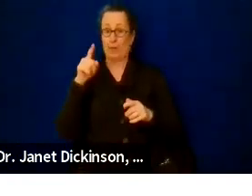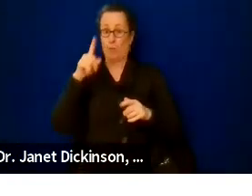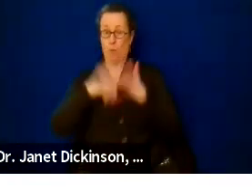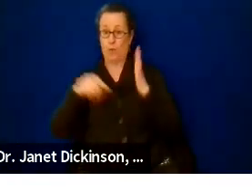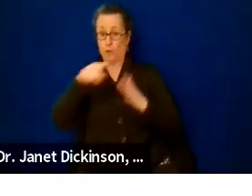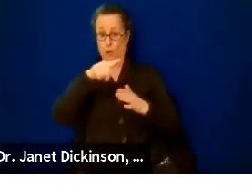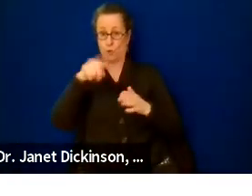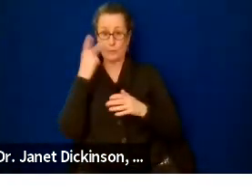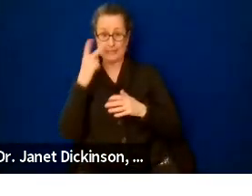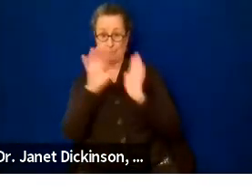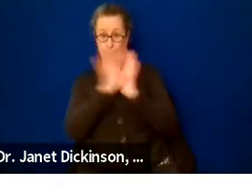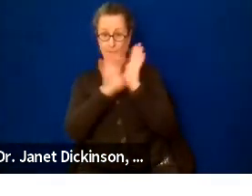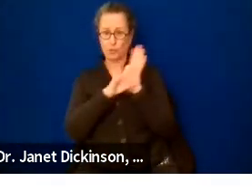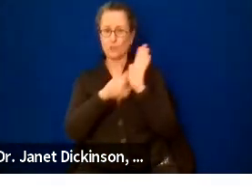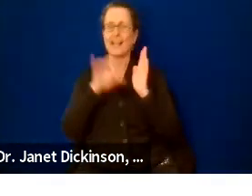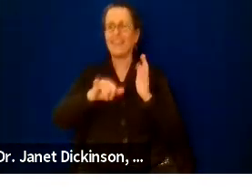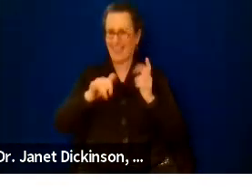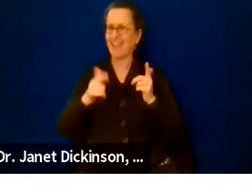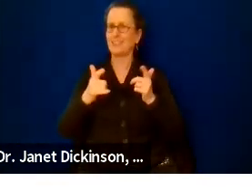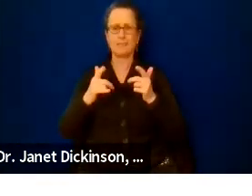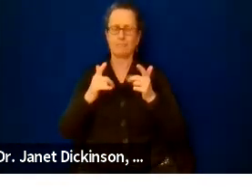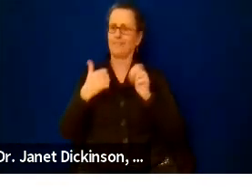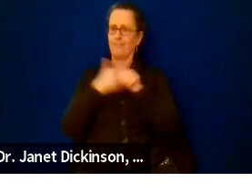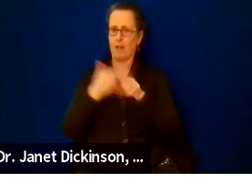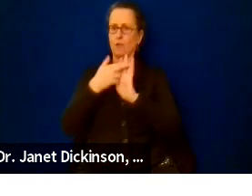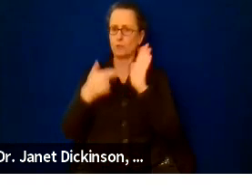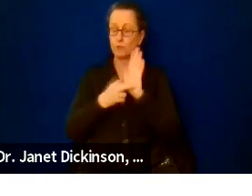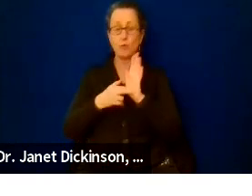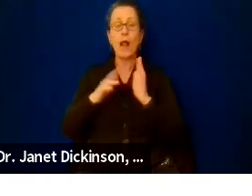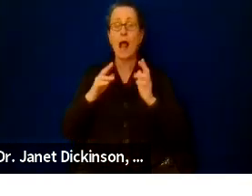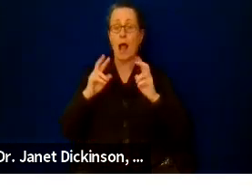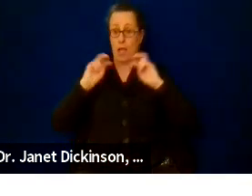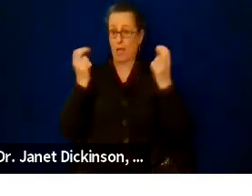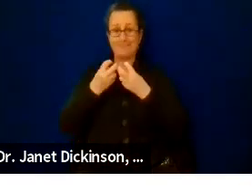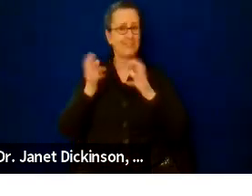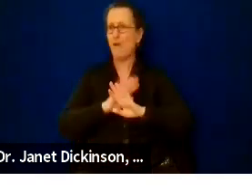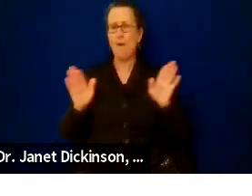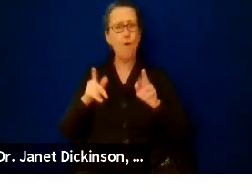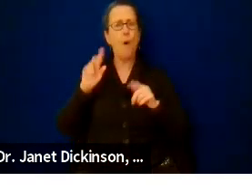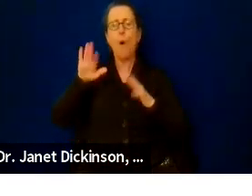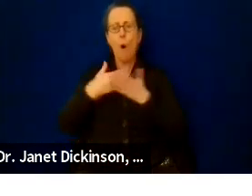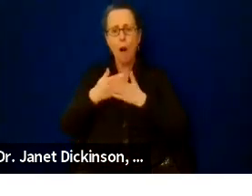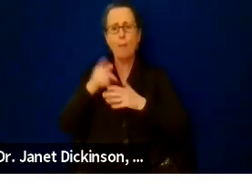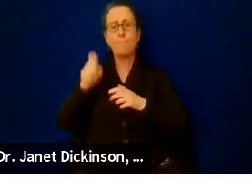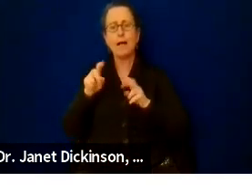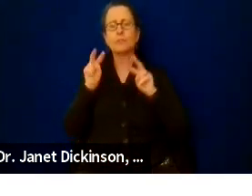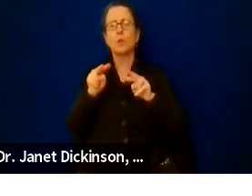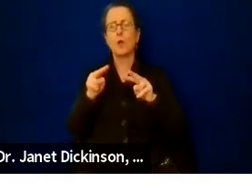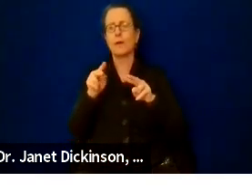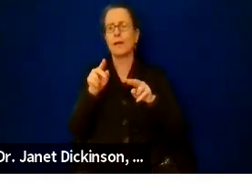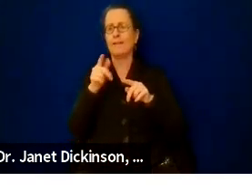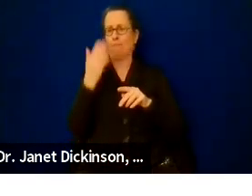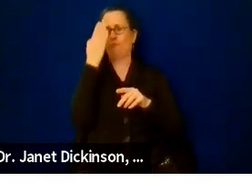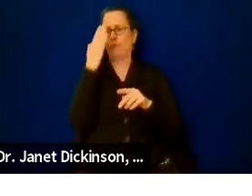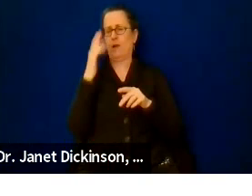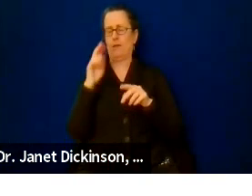to follow, with all students facing forward. We will have 6 feet of distance between people. That does